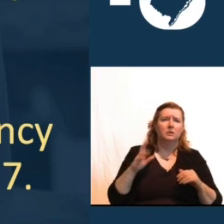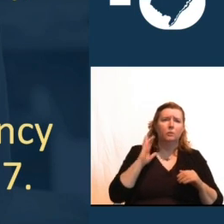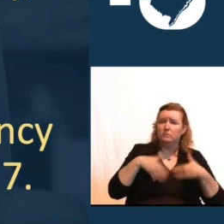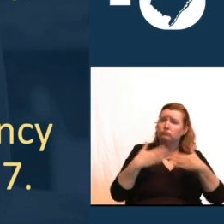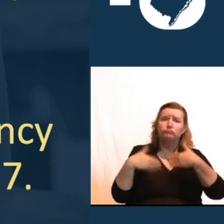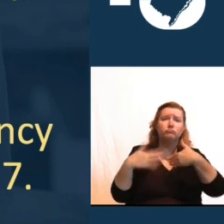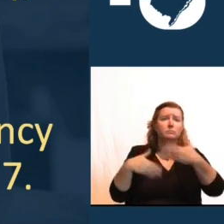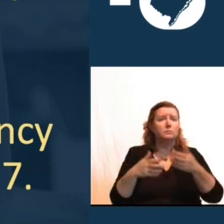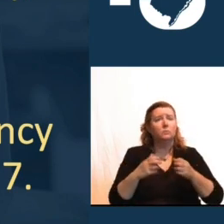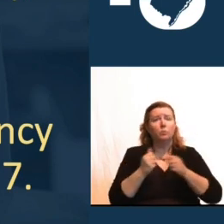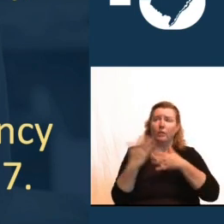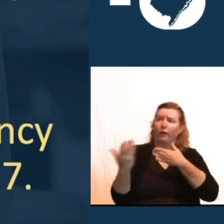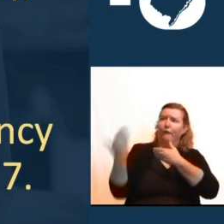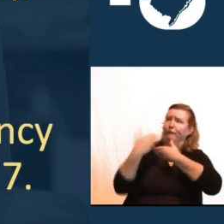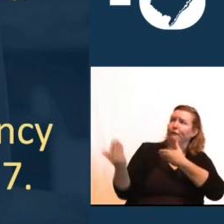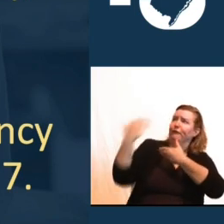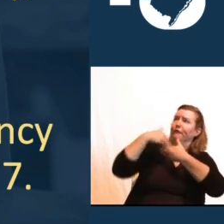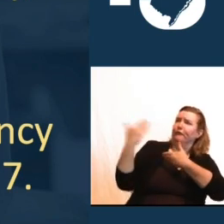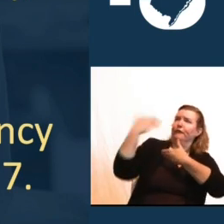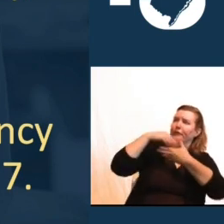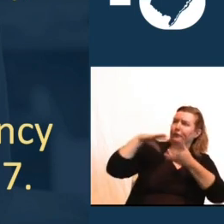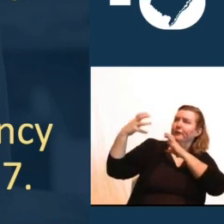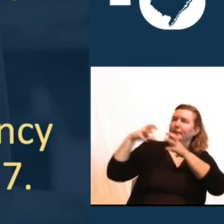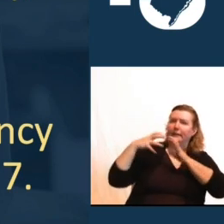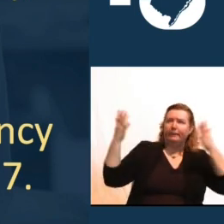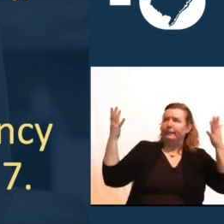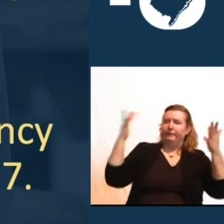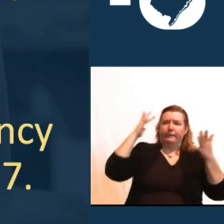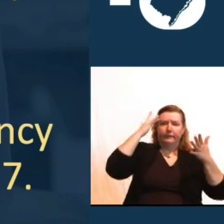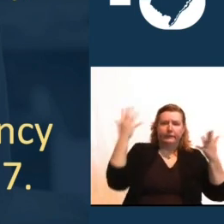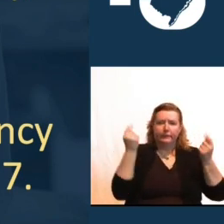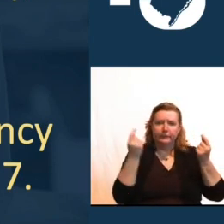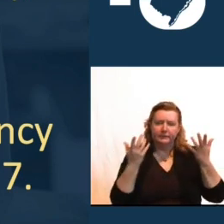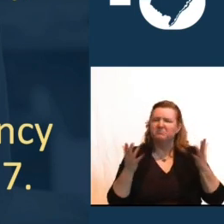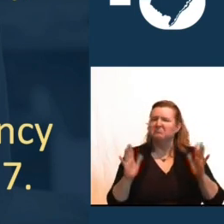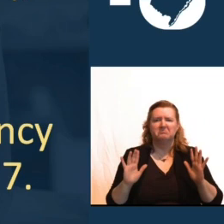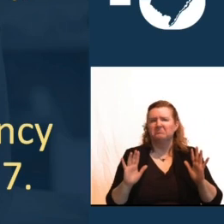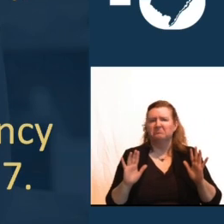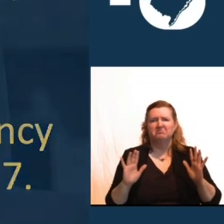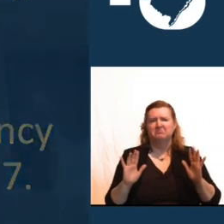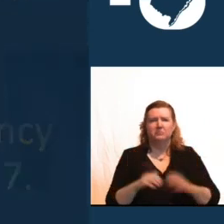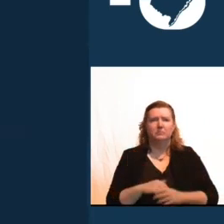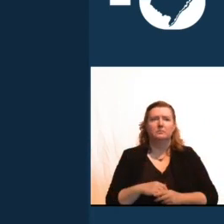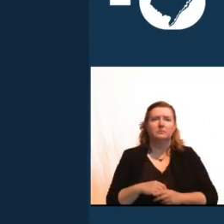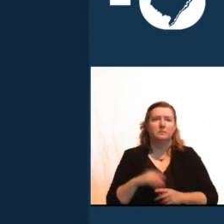mitigation measures were necessary has passed and hopefully will never return.